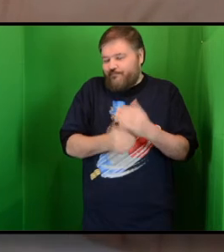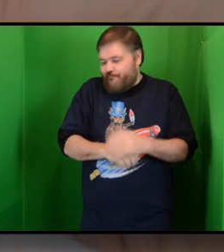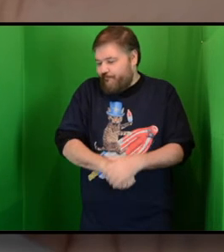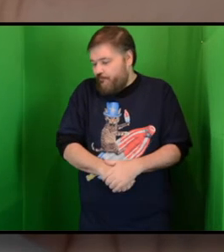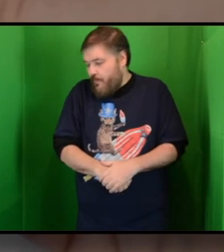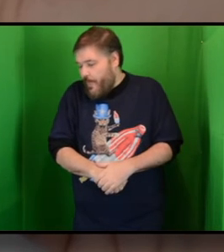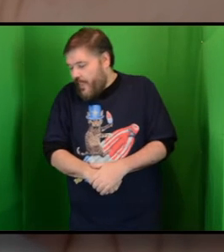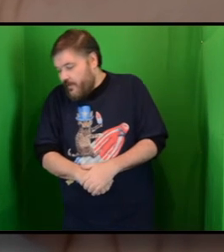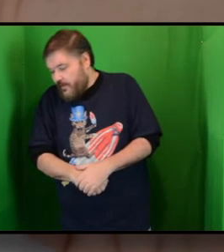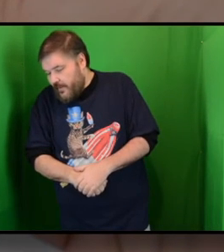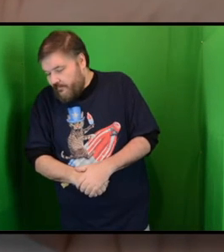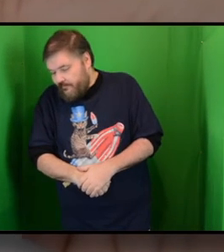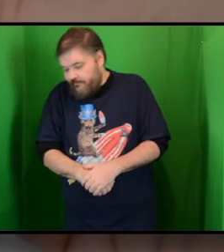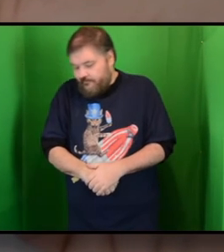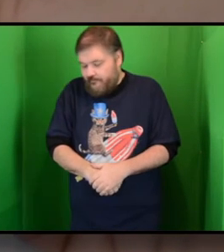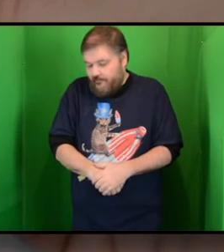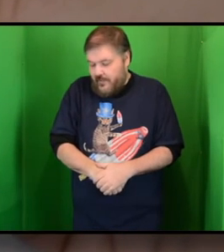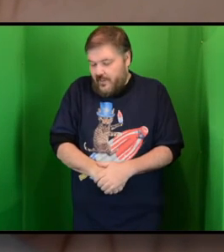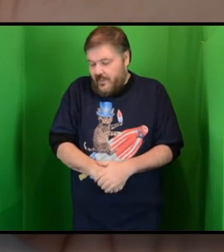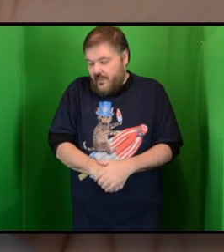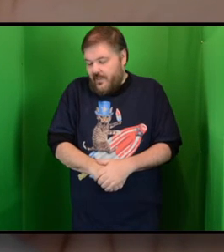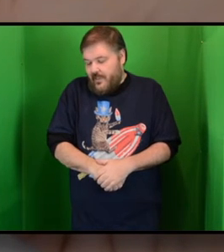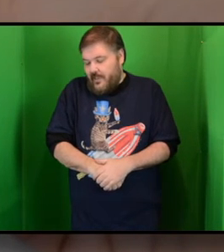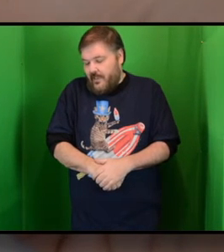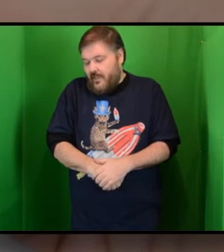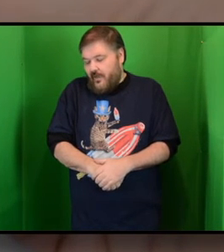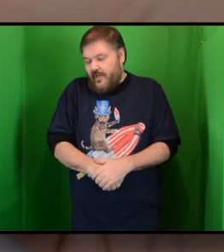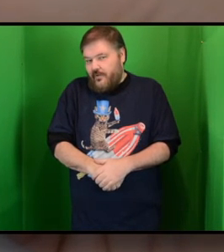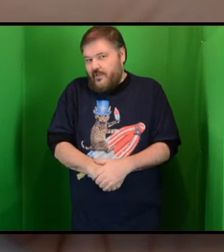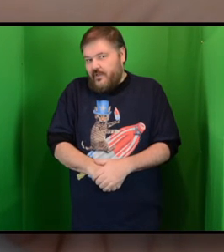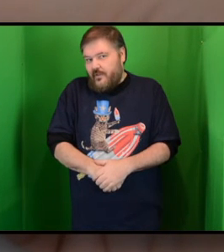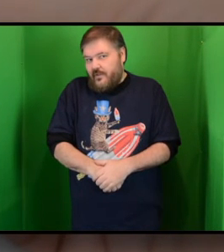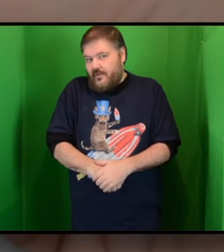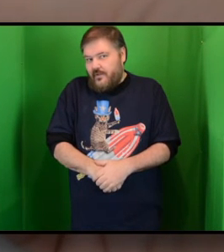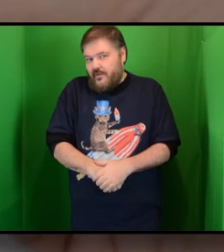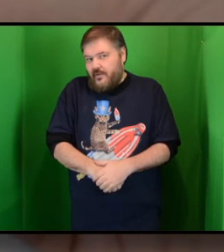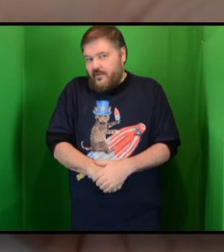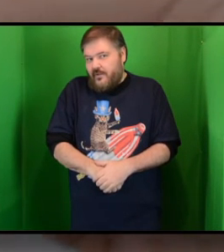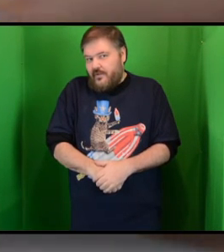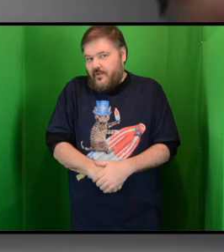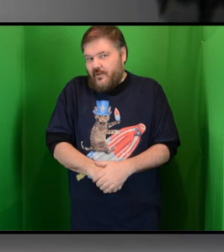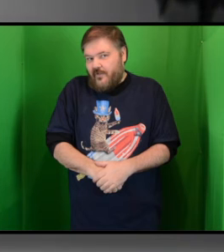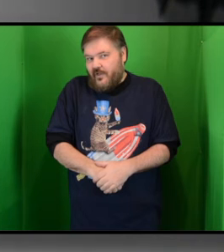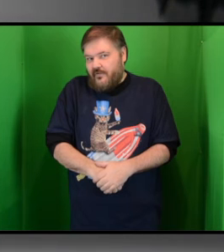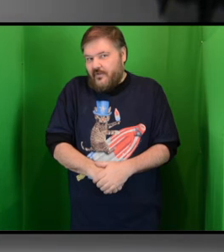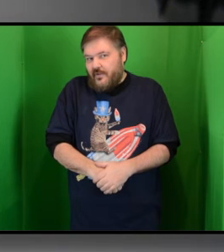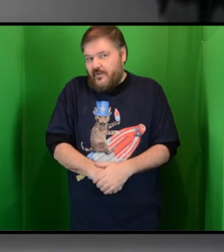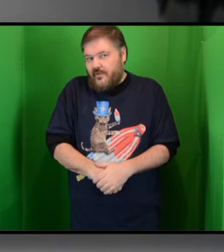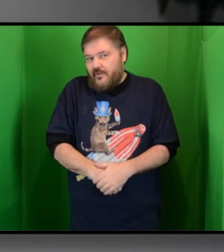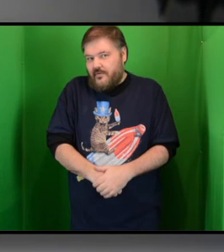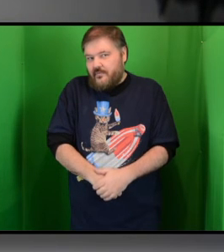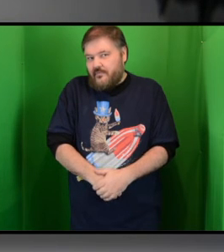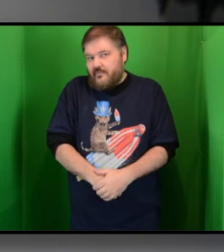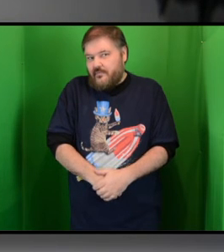say this right here would bring it up to about 4 stars. So right, my ultimate shut me off.